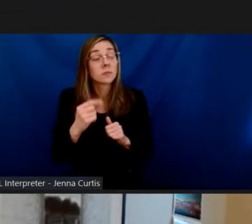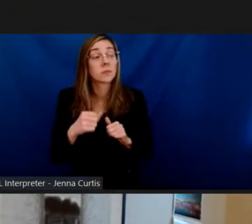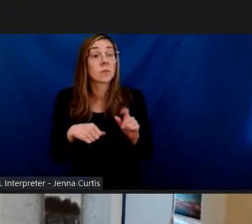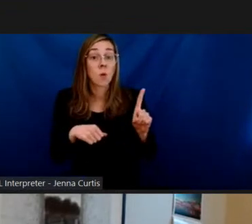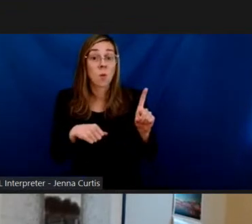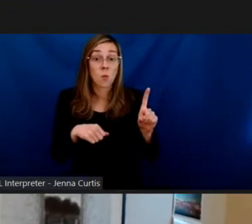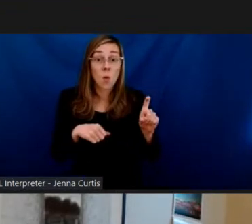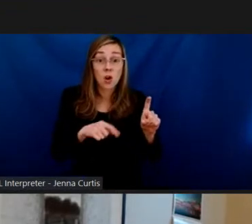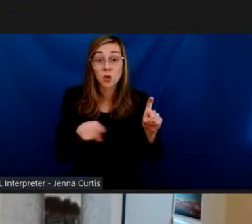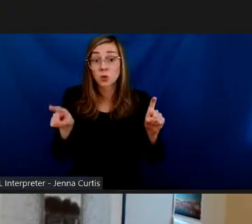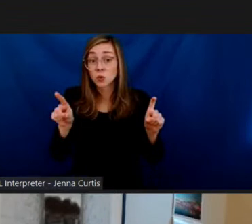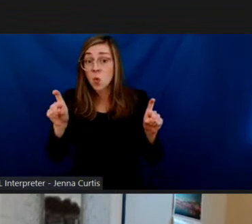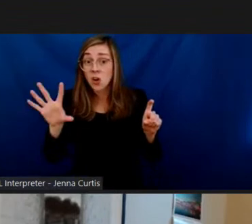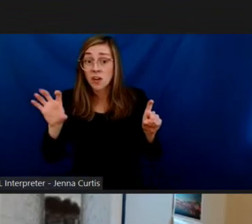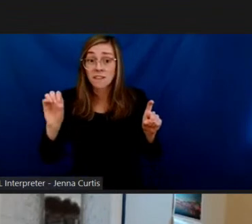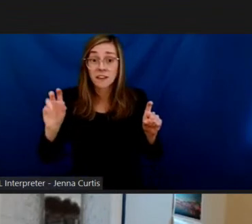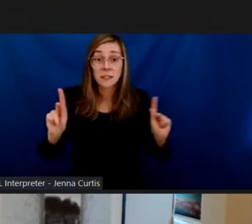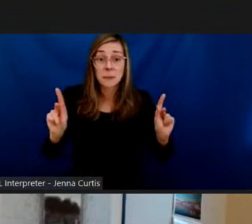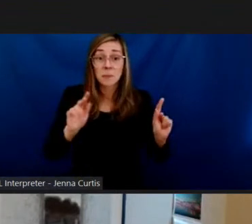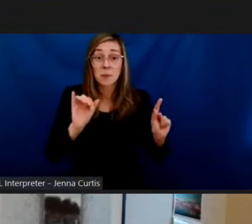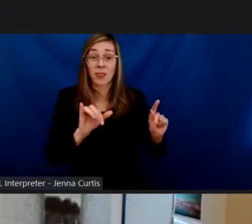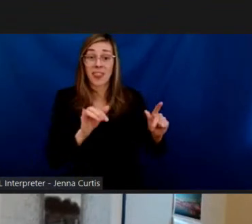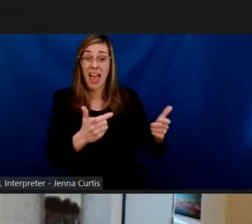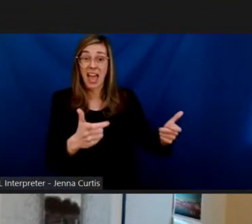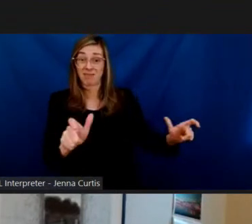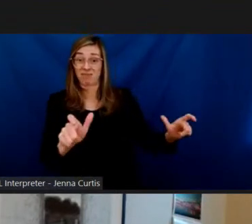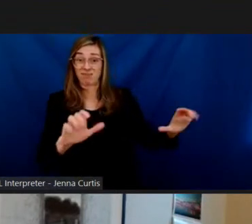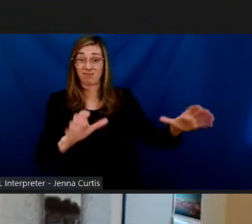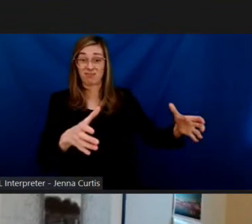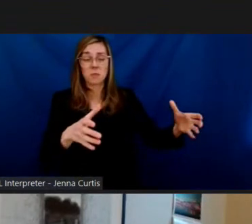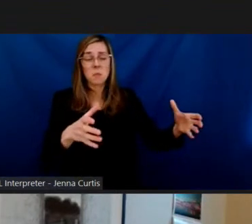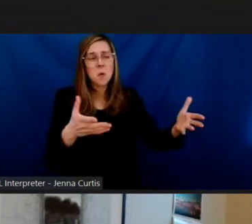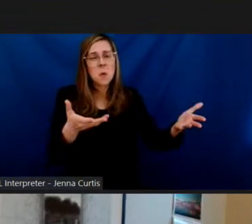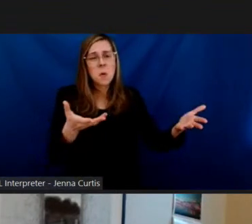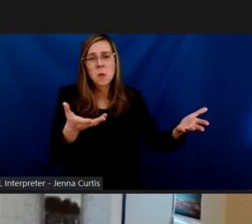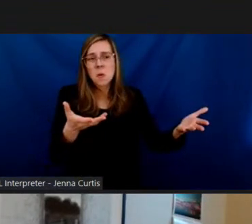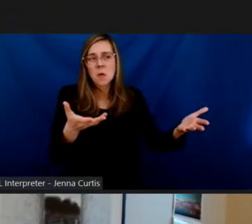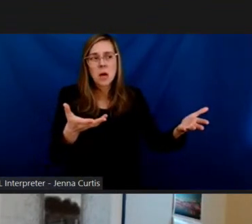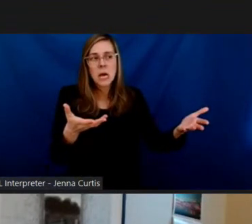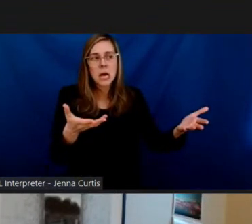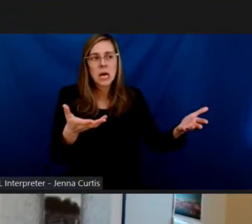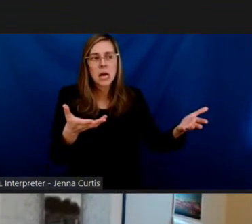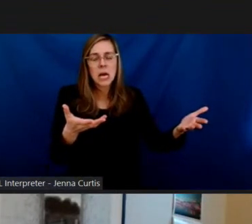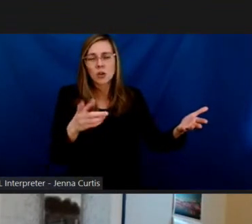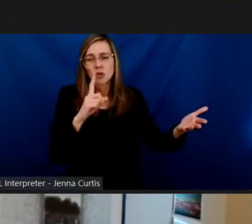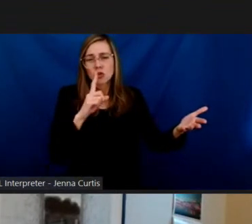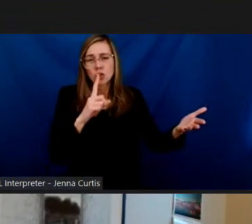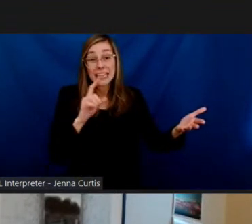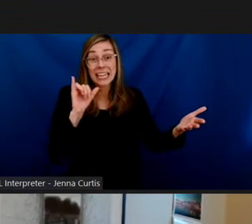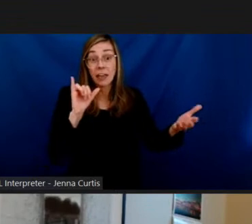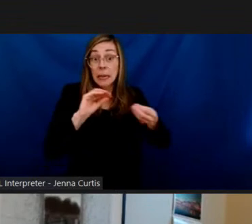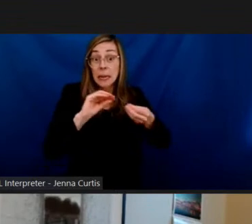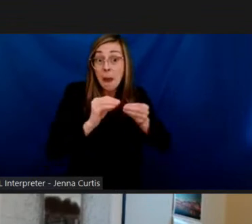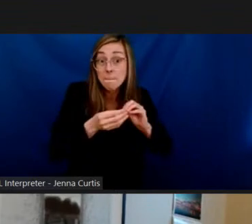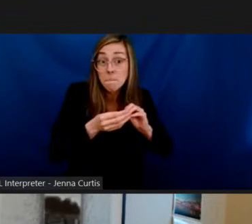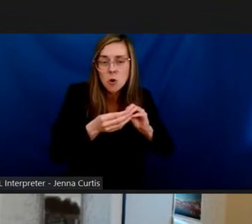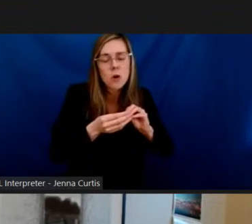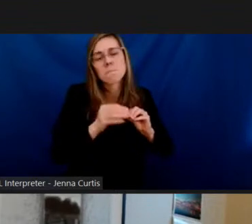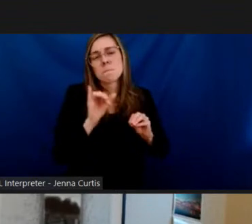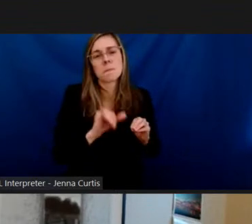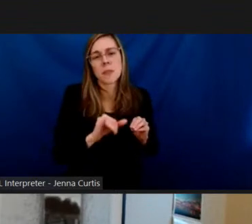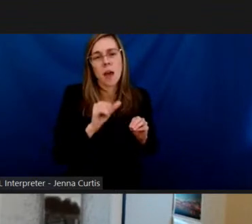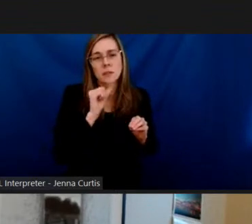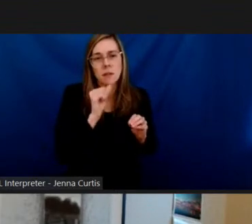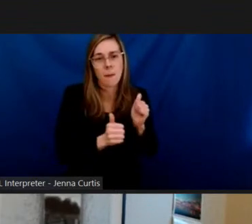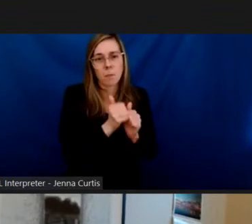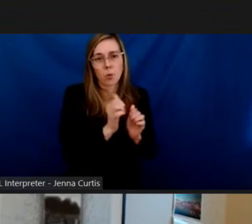isn't as important as how robust the service delivery, the oversight, and the accountability of